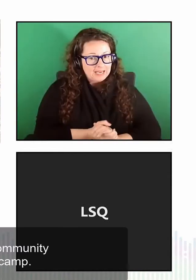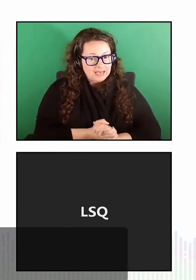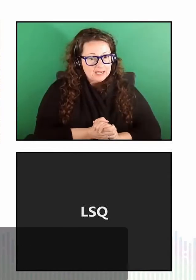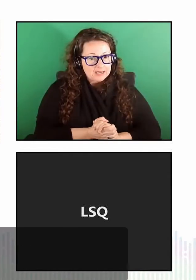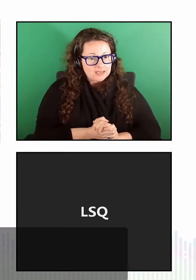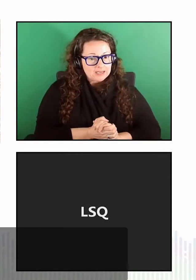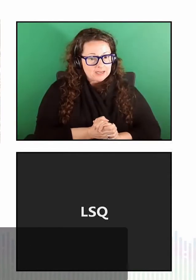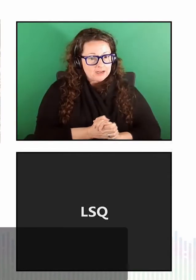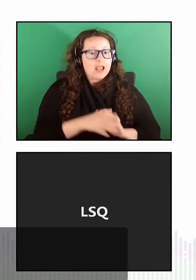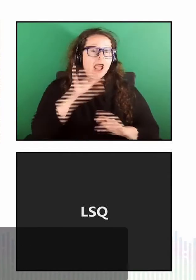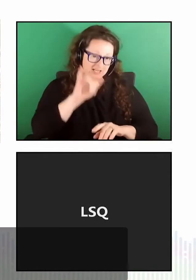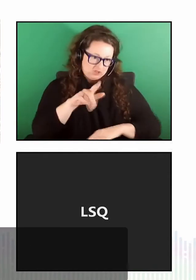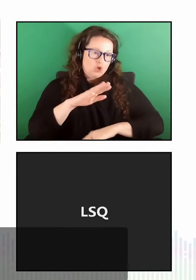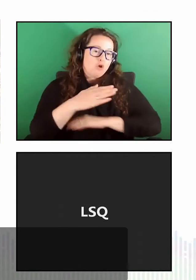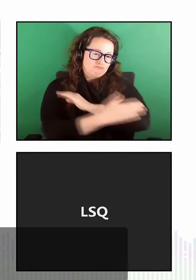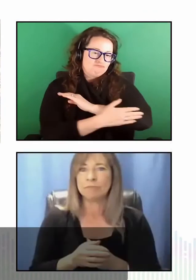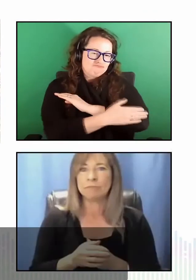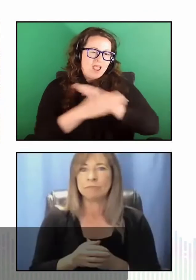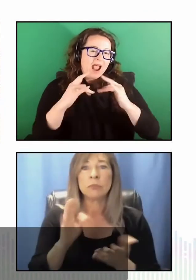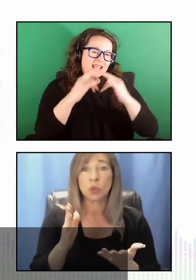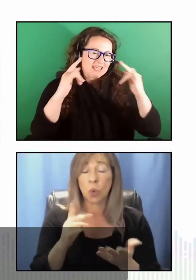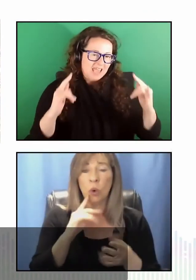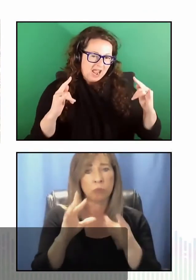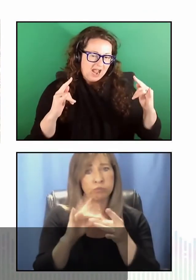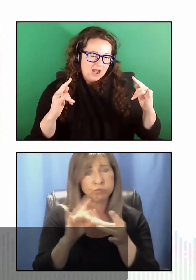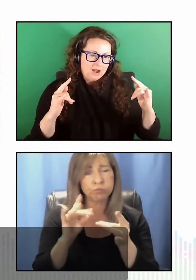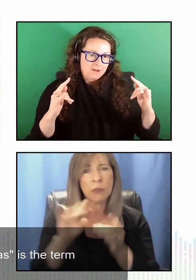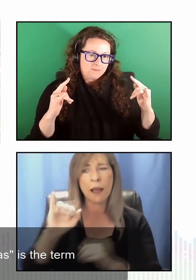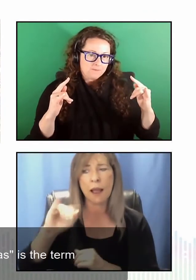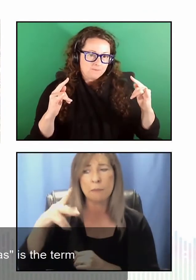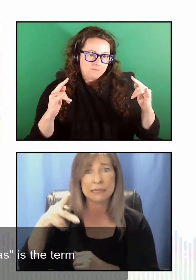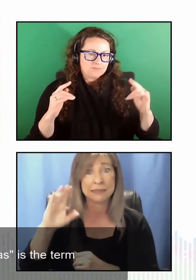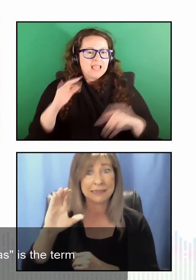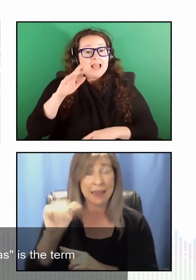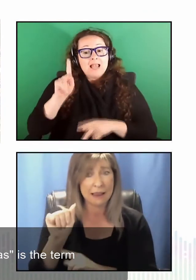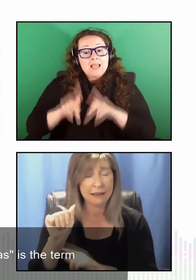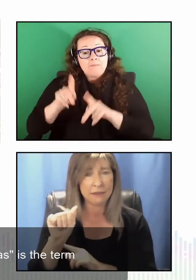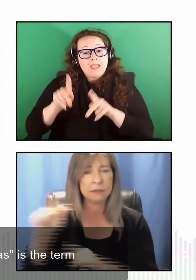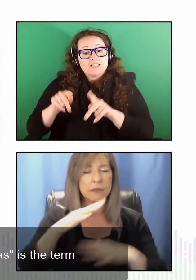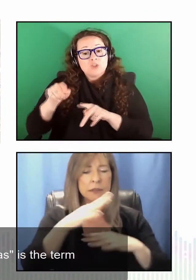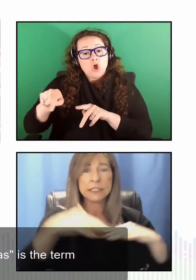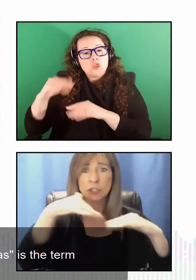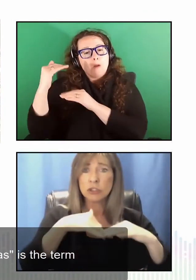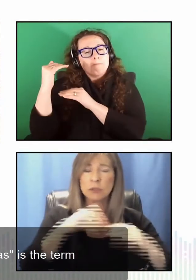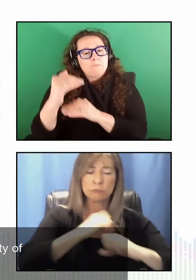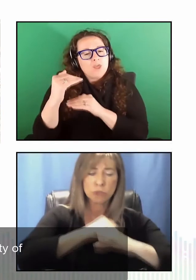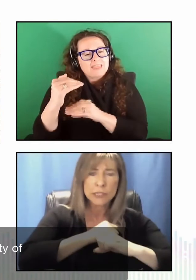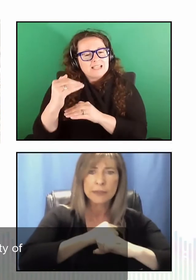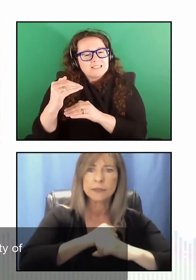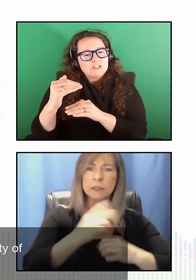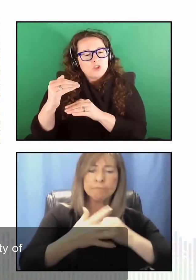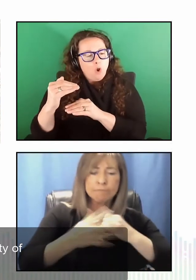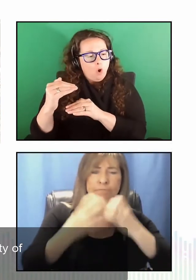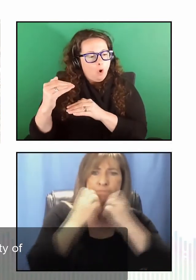camp. A bit about the IPCAs. Indigenous Protected and Conserved Areas is the